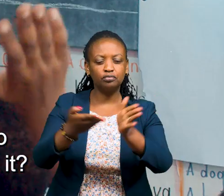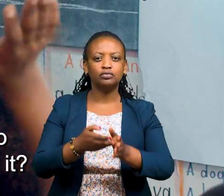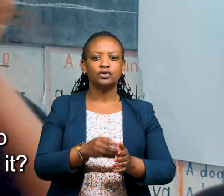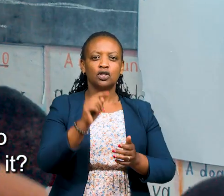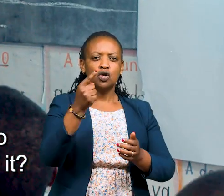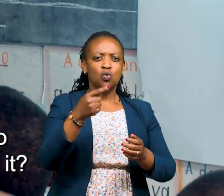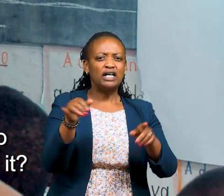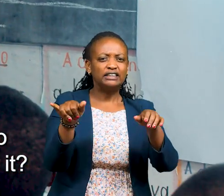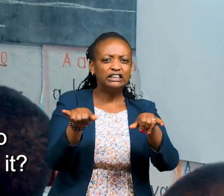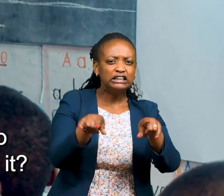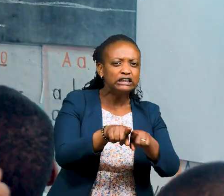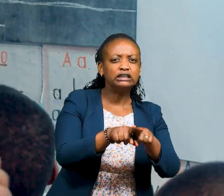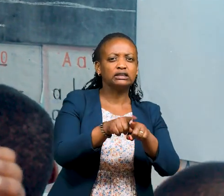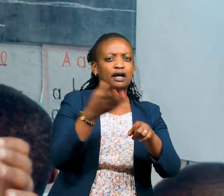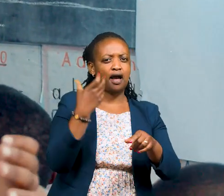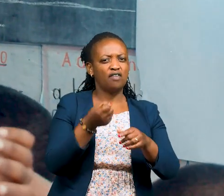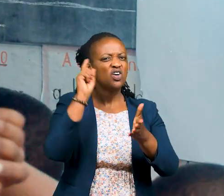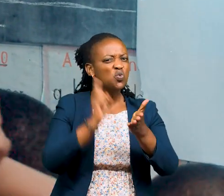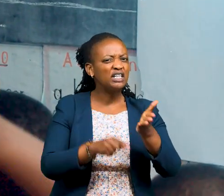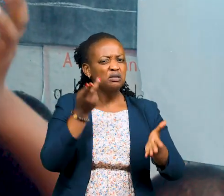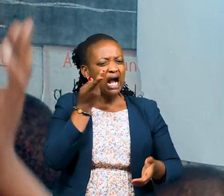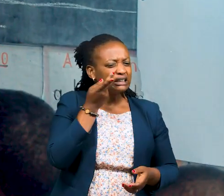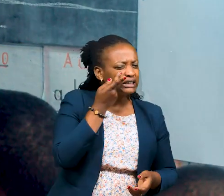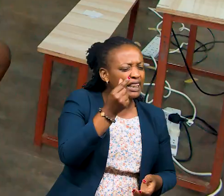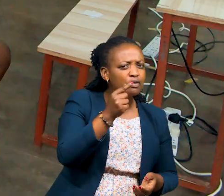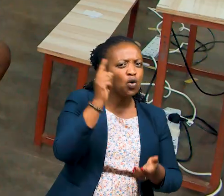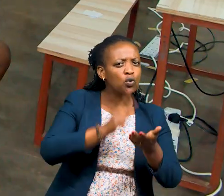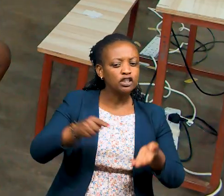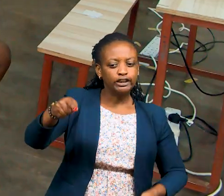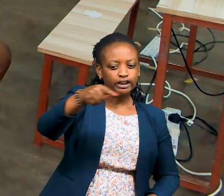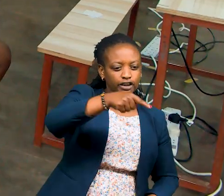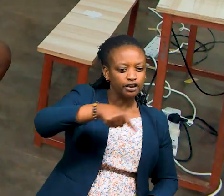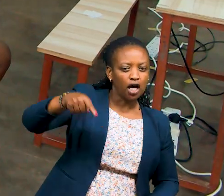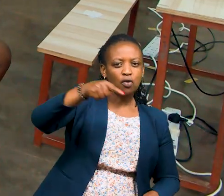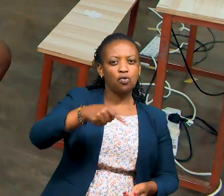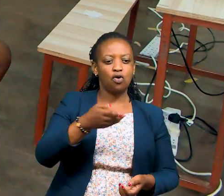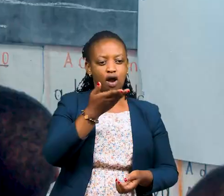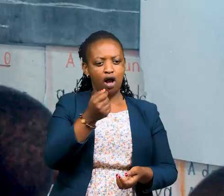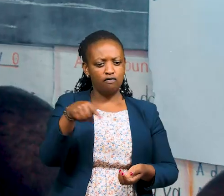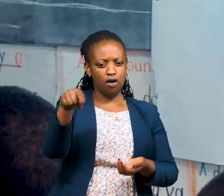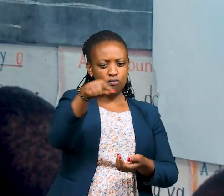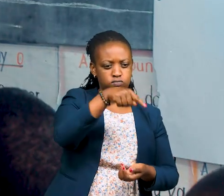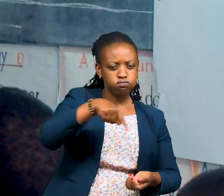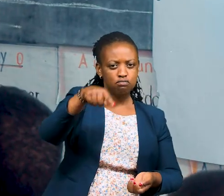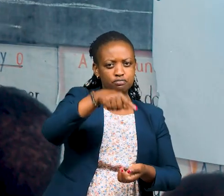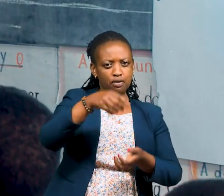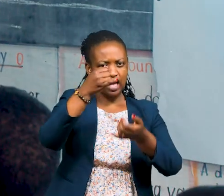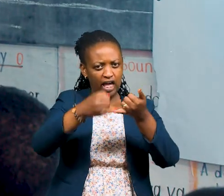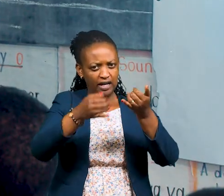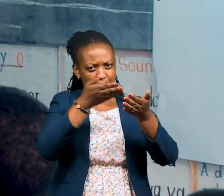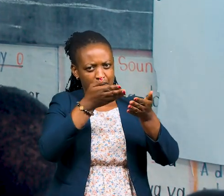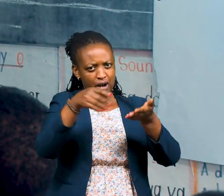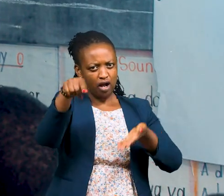have one in common. What is it? Yes, a circle. So they have circular